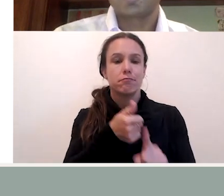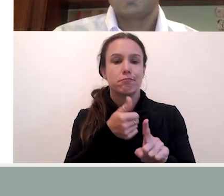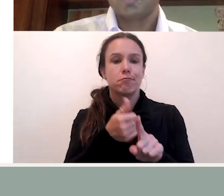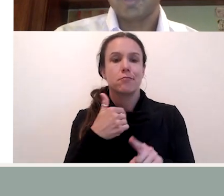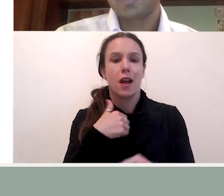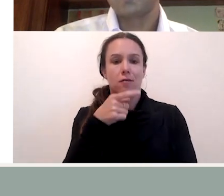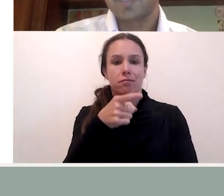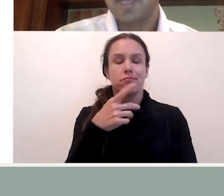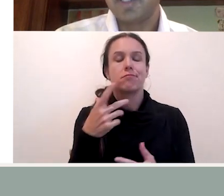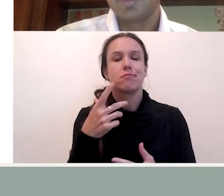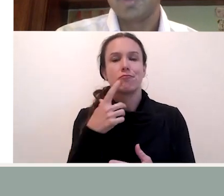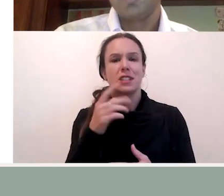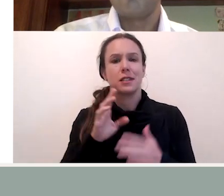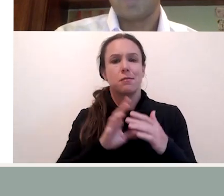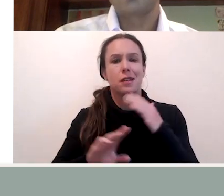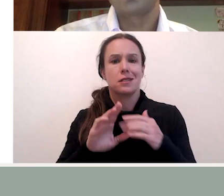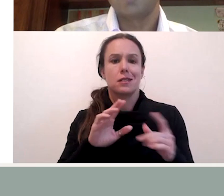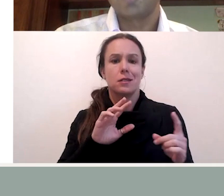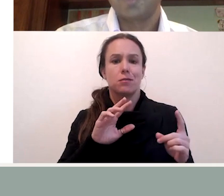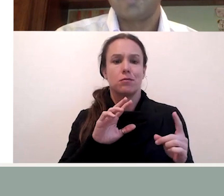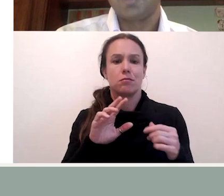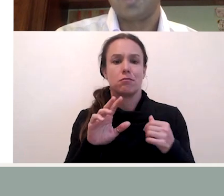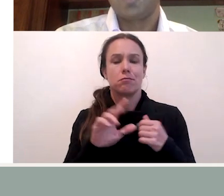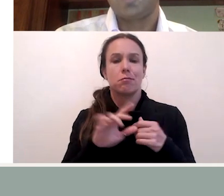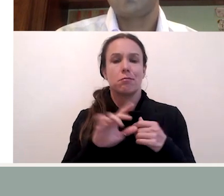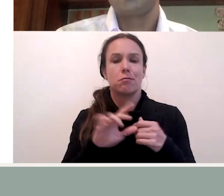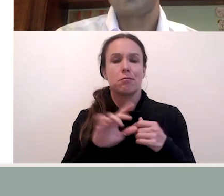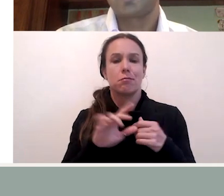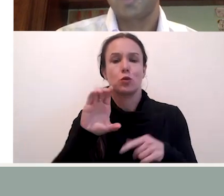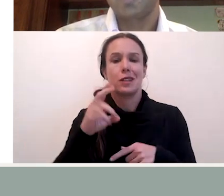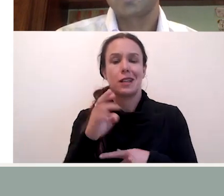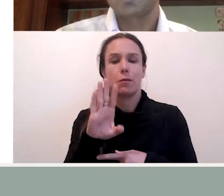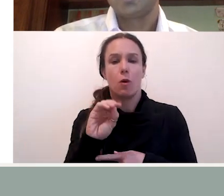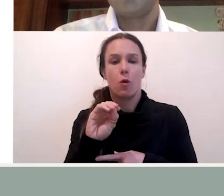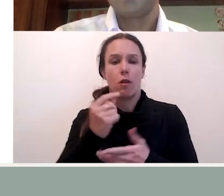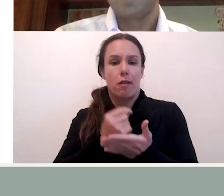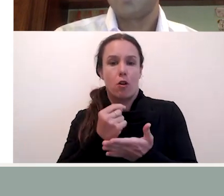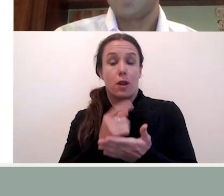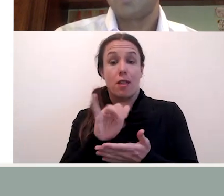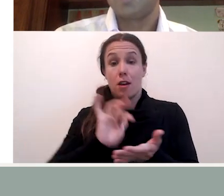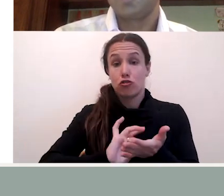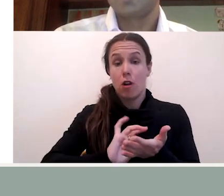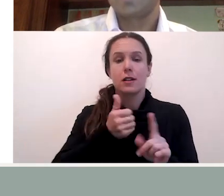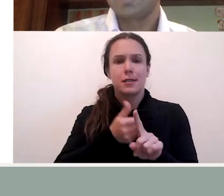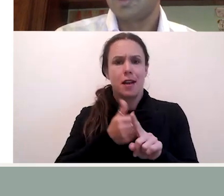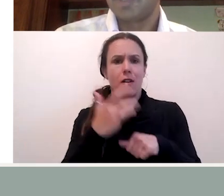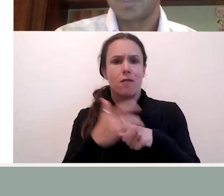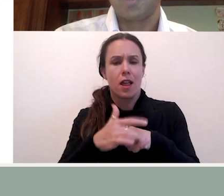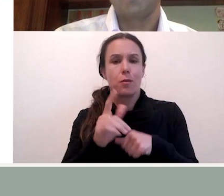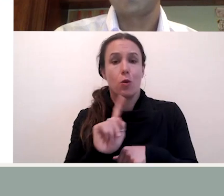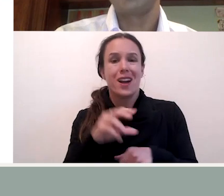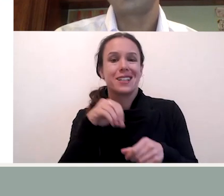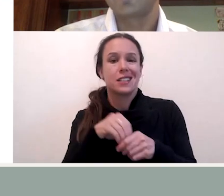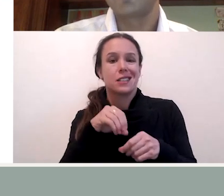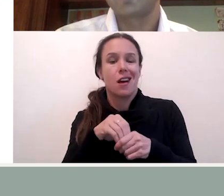which is basically Herceptin, bound to chemotherapy, and the drug is made available inside the tumor.